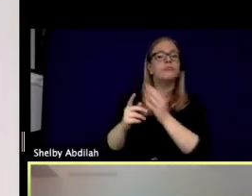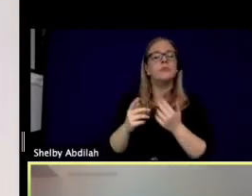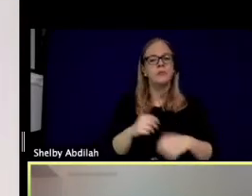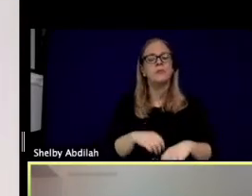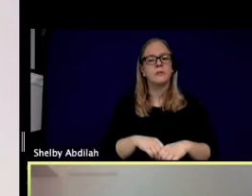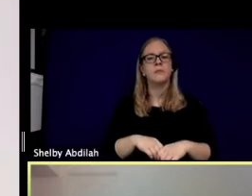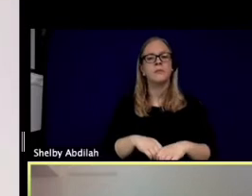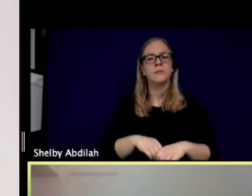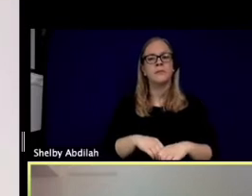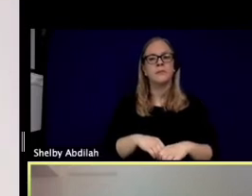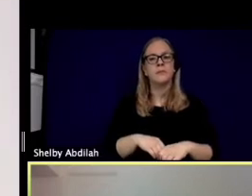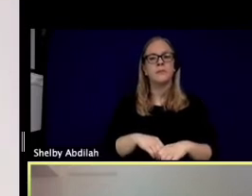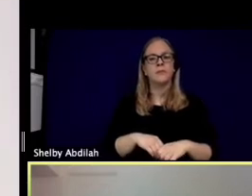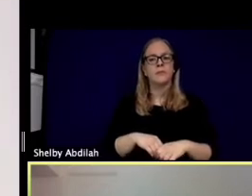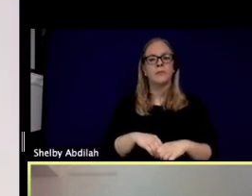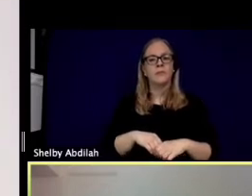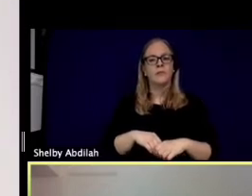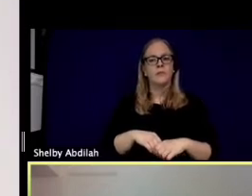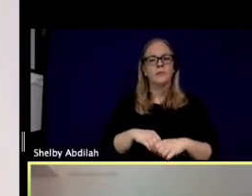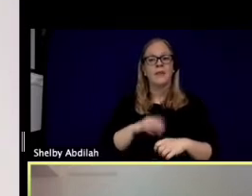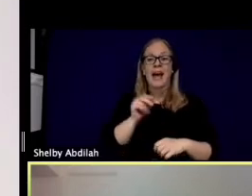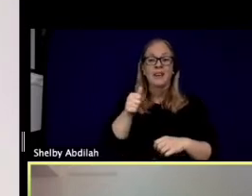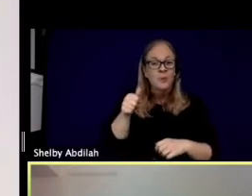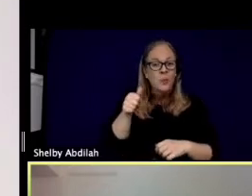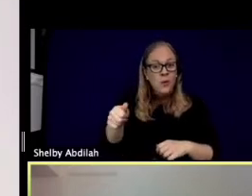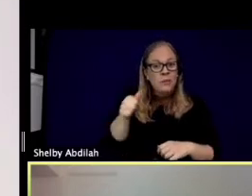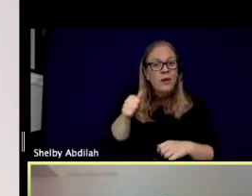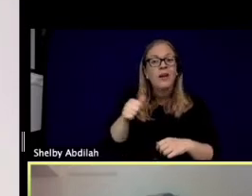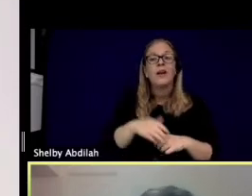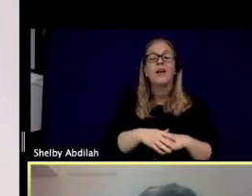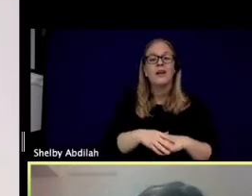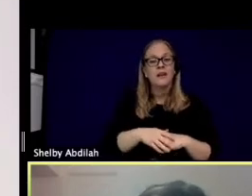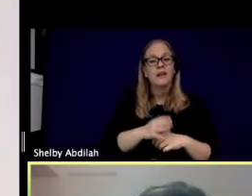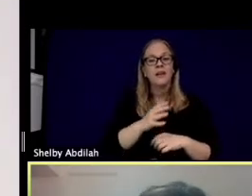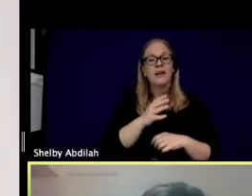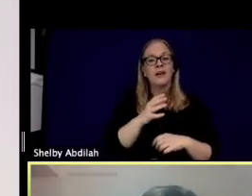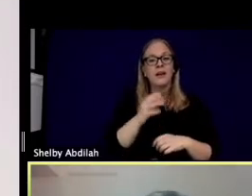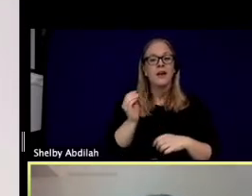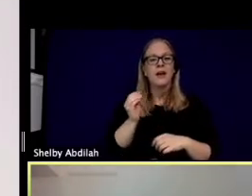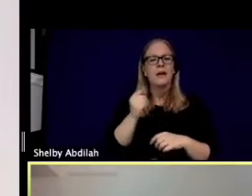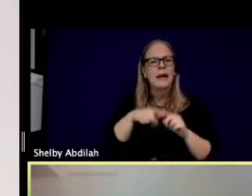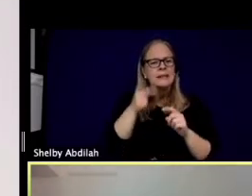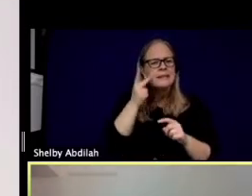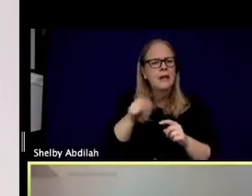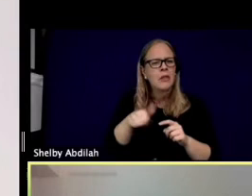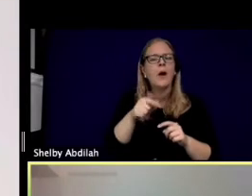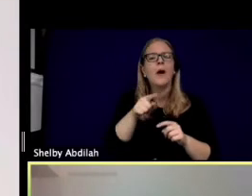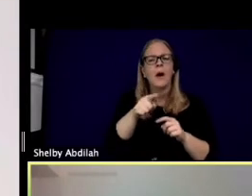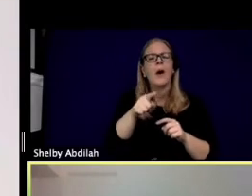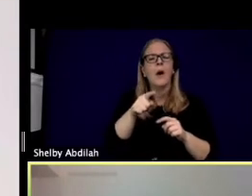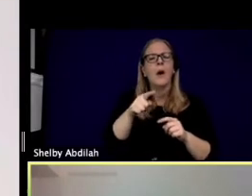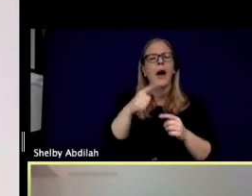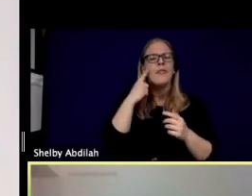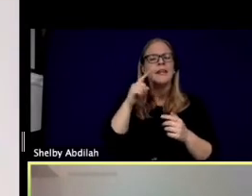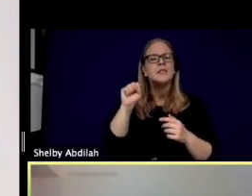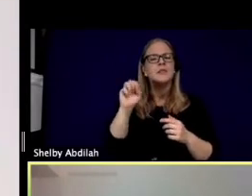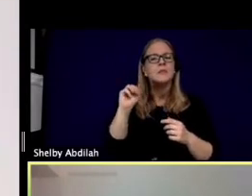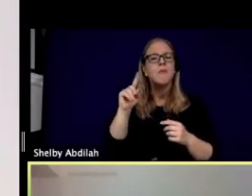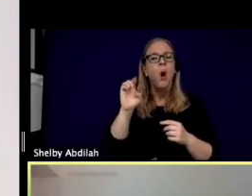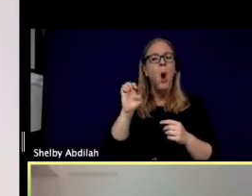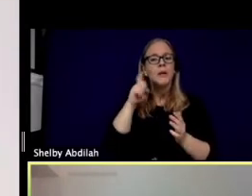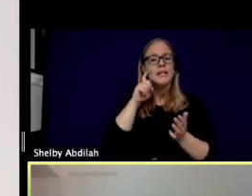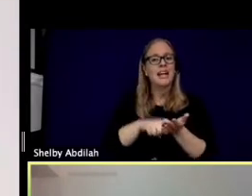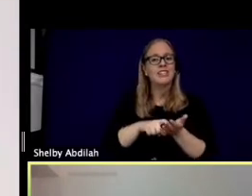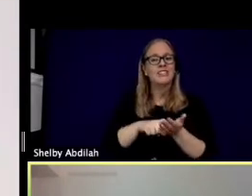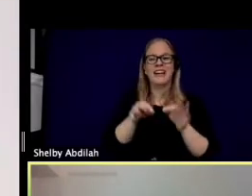alarm, hearing the door. And I can't see the other one, like smoke detector, I assume it says there. Have my captioning over